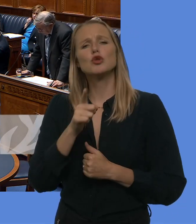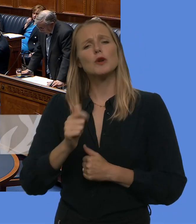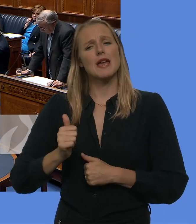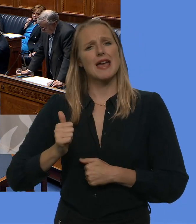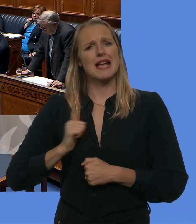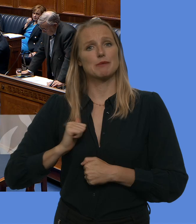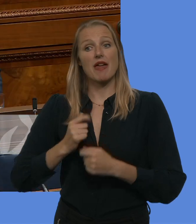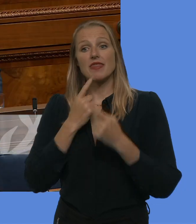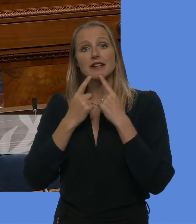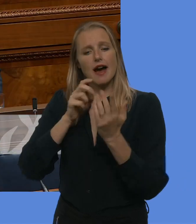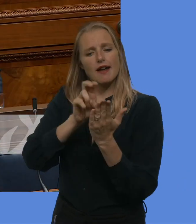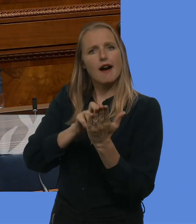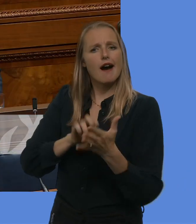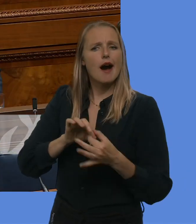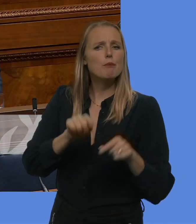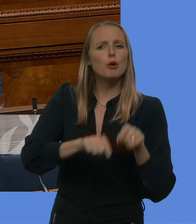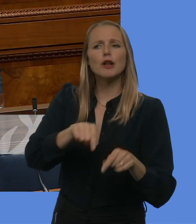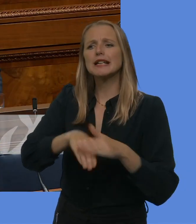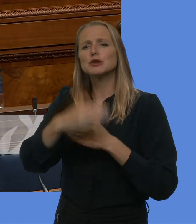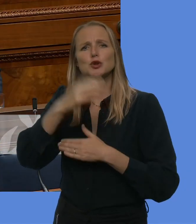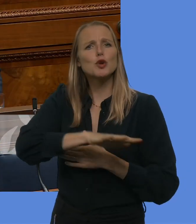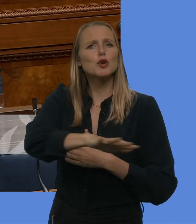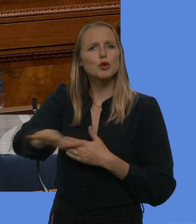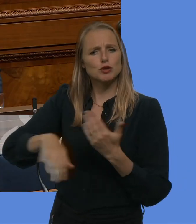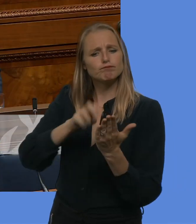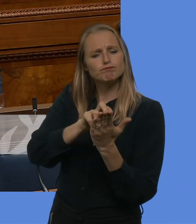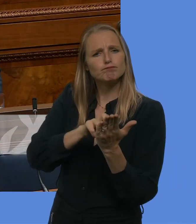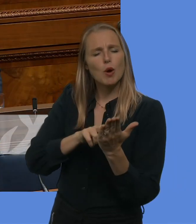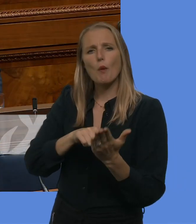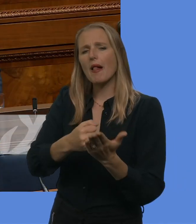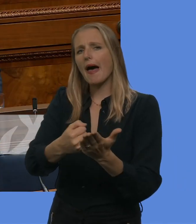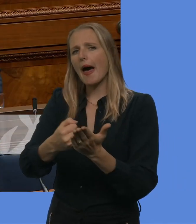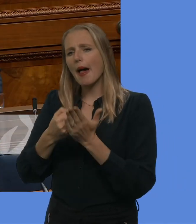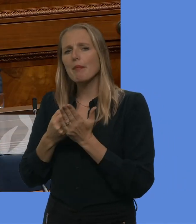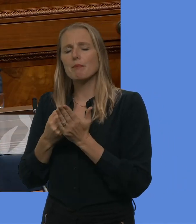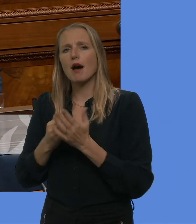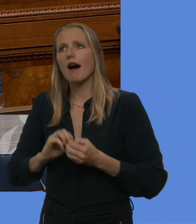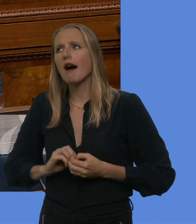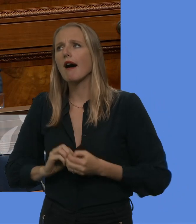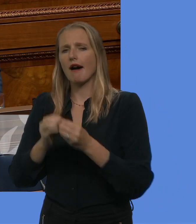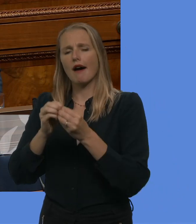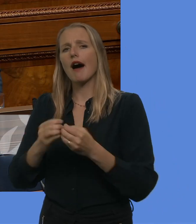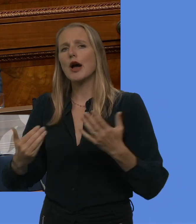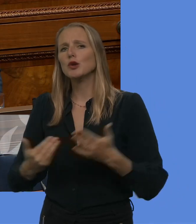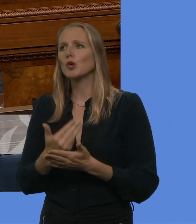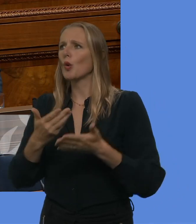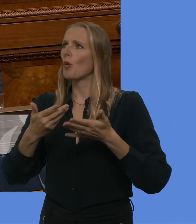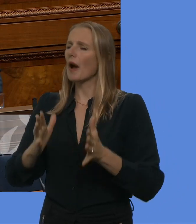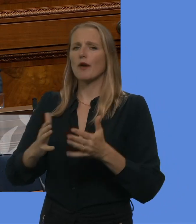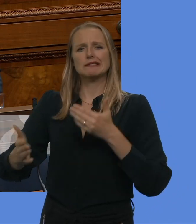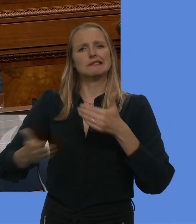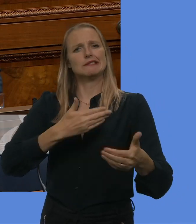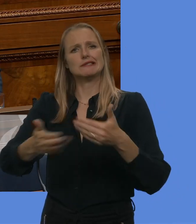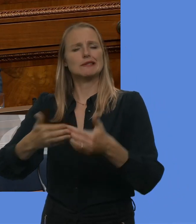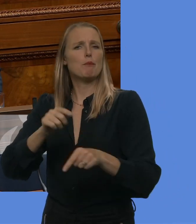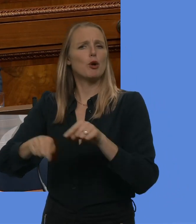this data will be used to develop a universal approach across all schools in tackling bullying, or does he